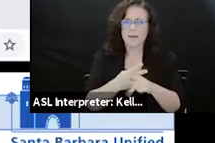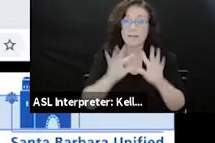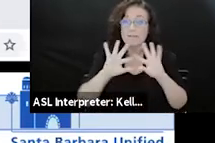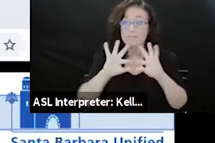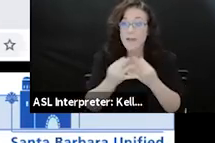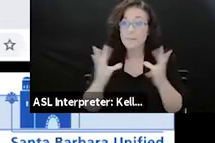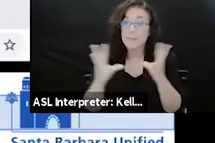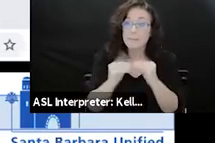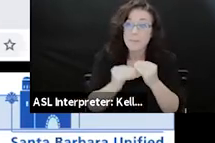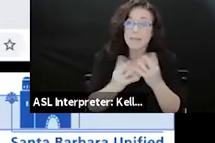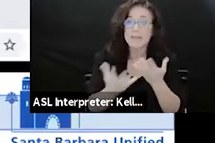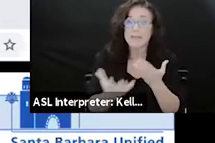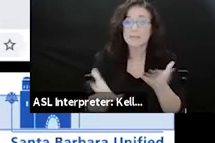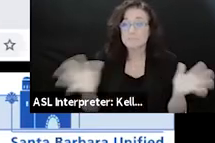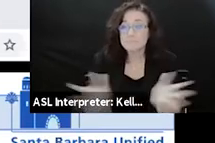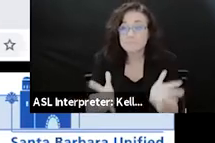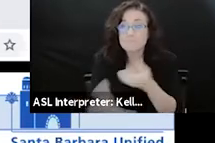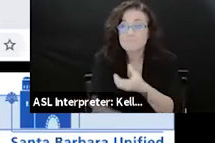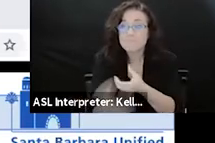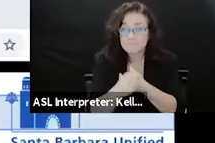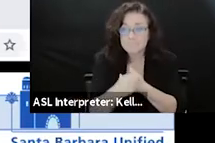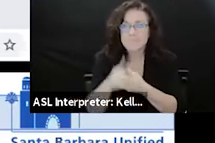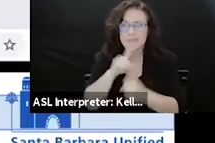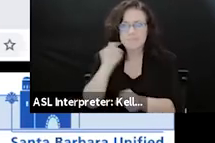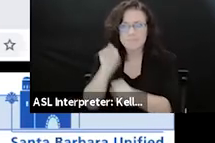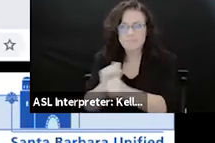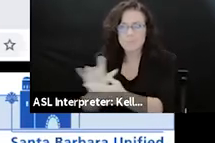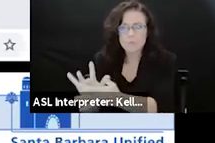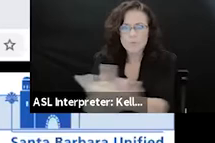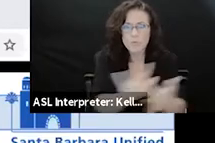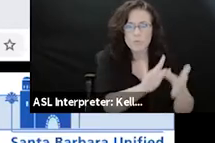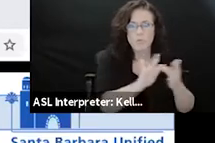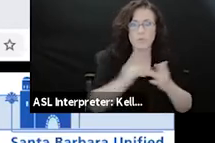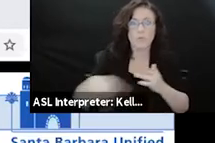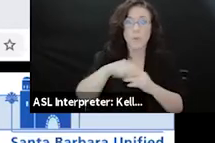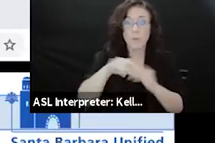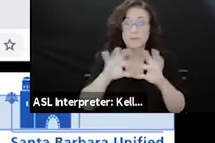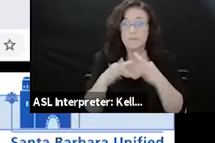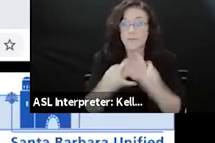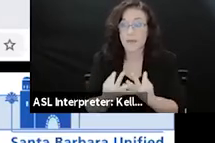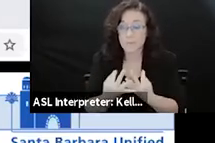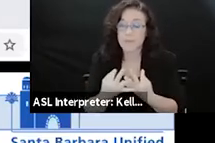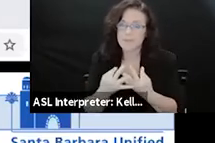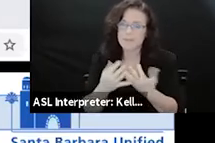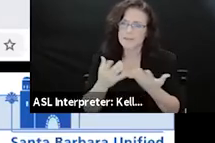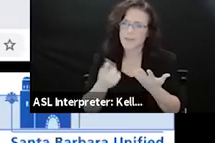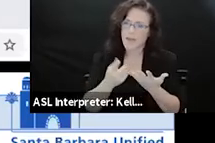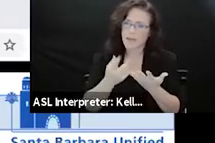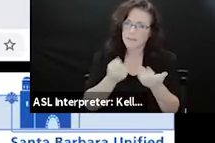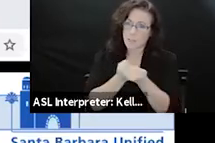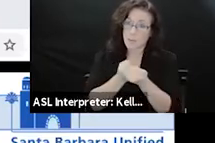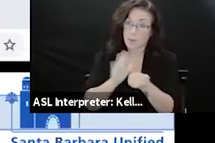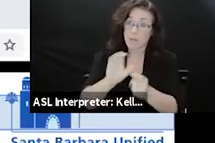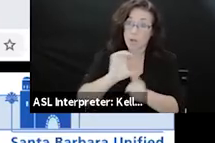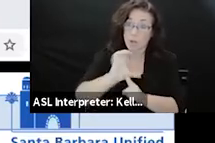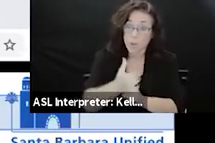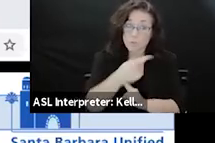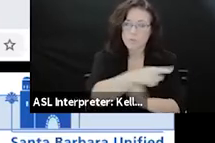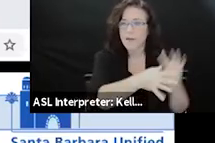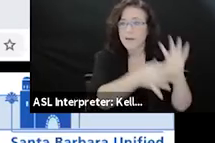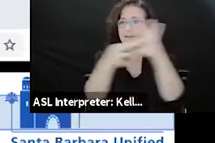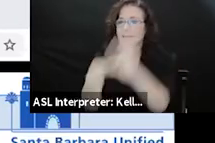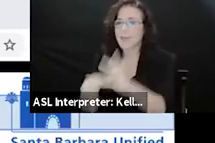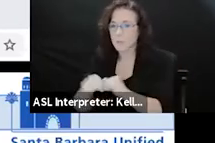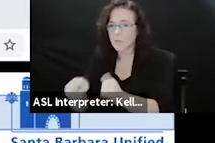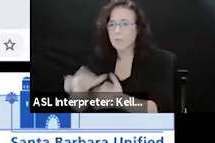families where they're at in a way in a language and in a cultural way that connects them to our school district